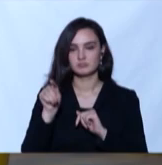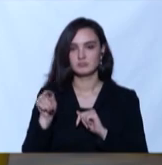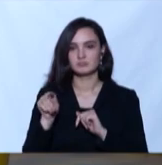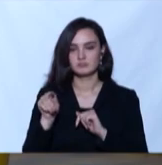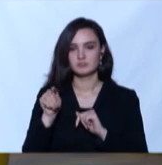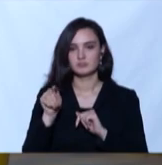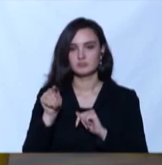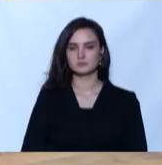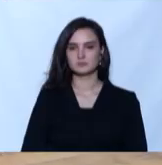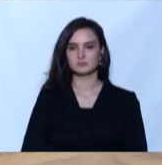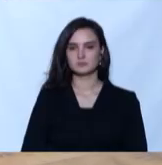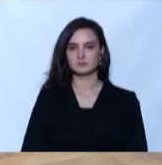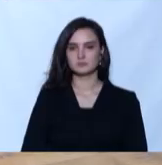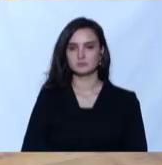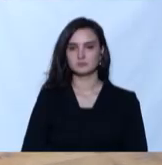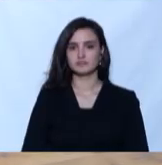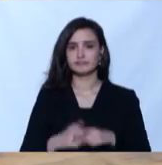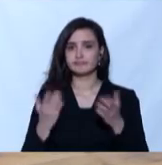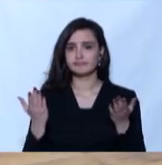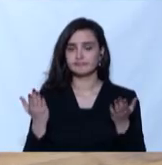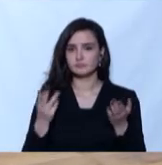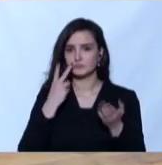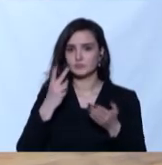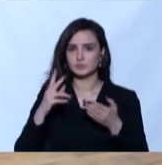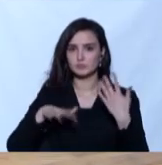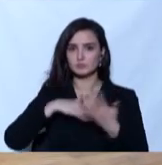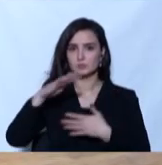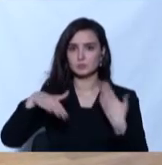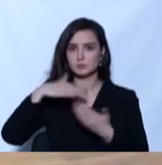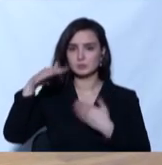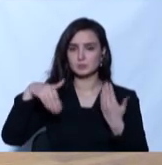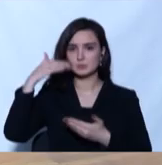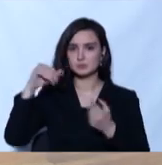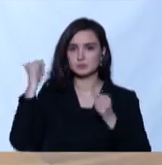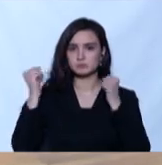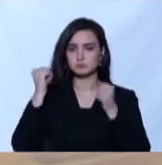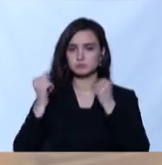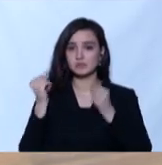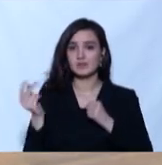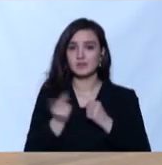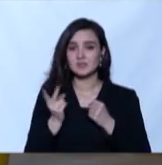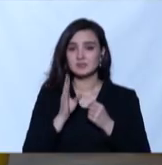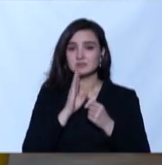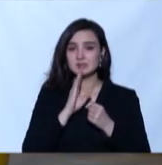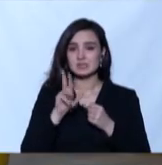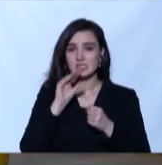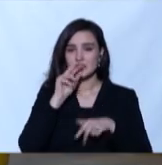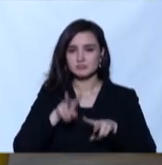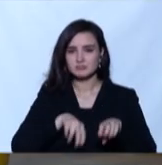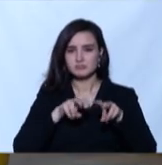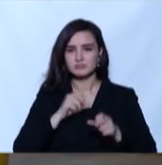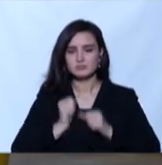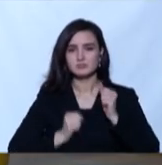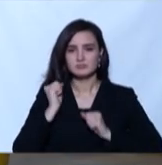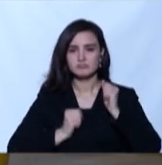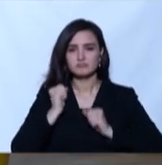daydreamed about an adventure. Oh no, a tornado! Dorothy and Toto must run quickly. They run and